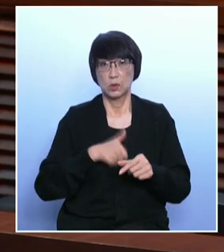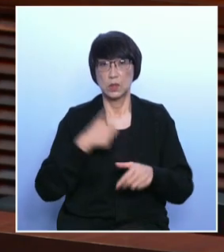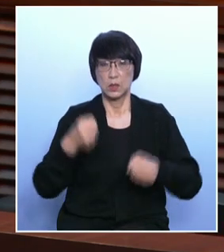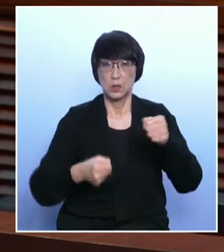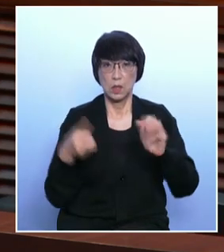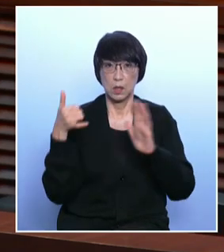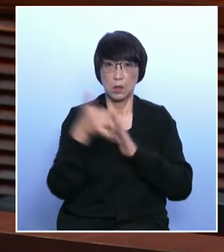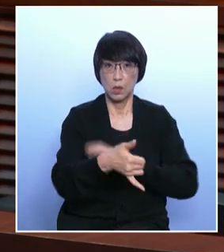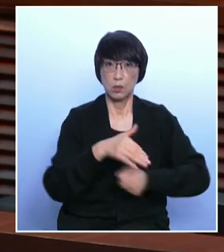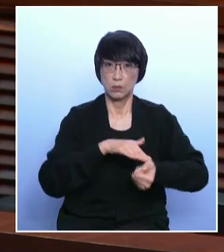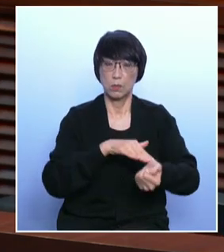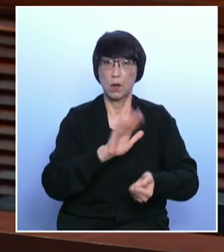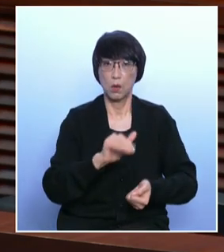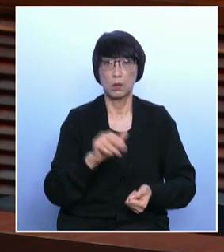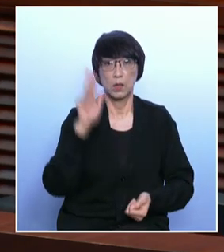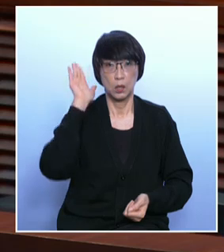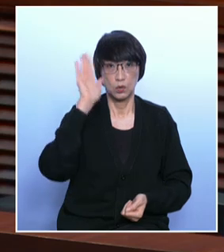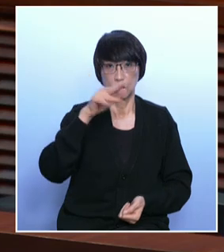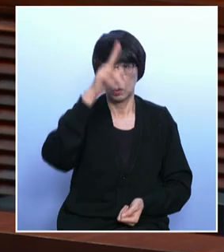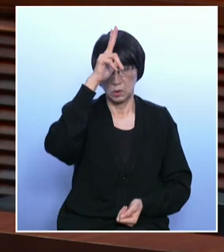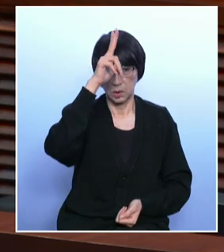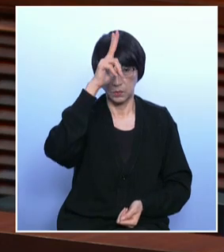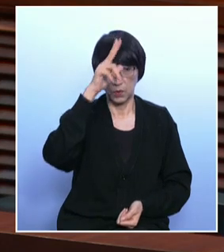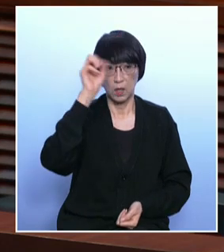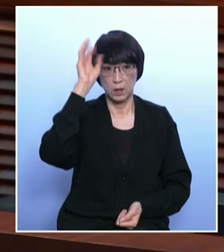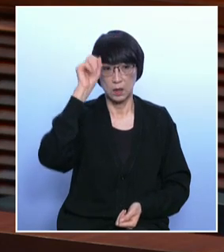They can use these mobile trucks.